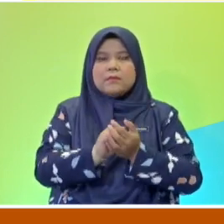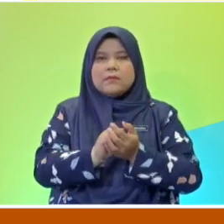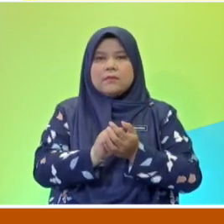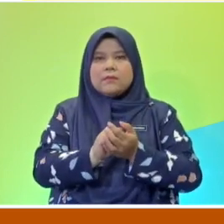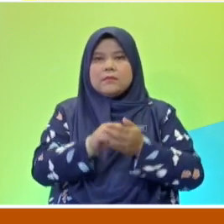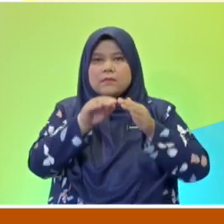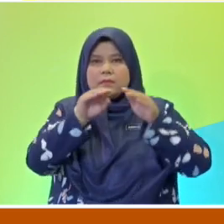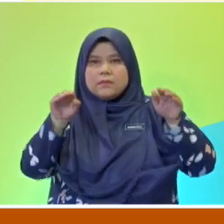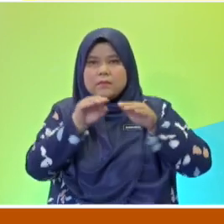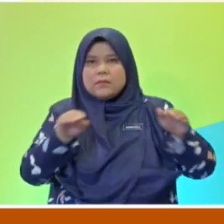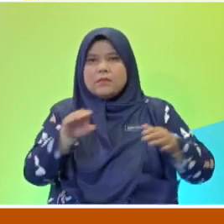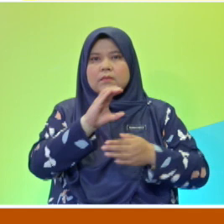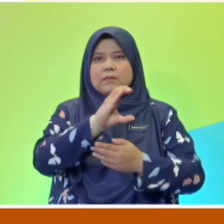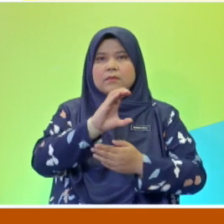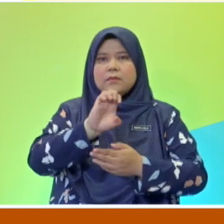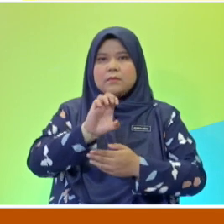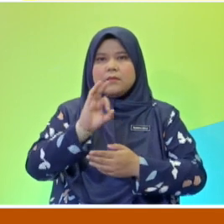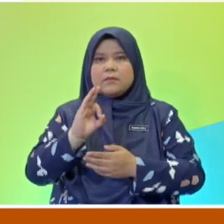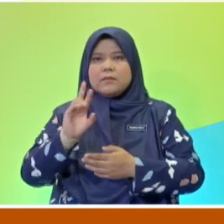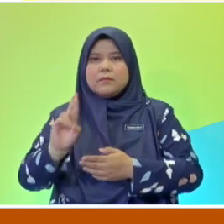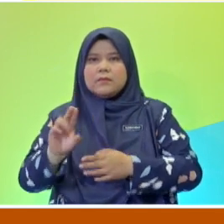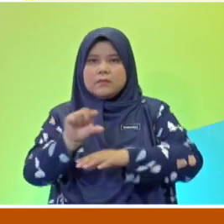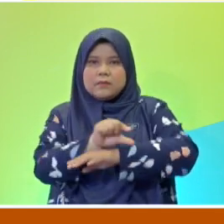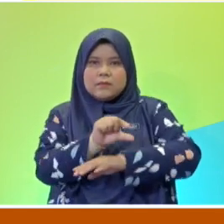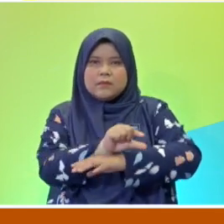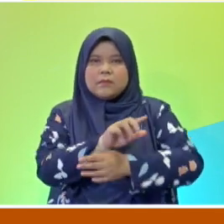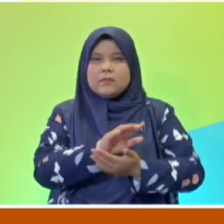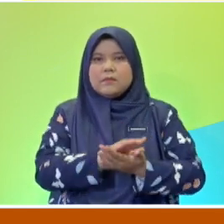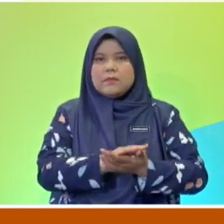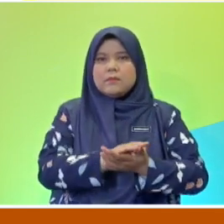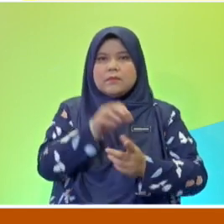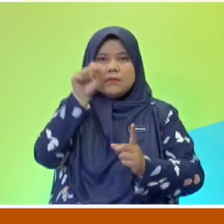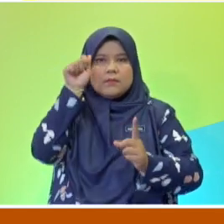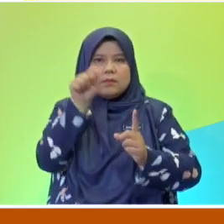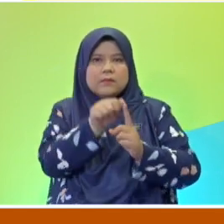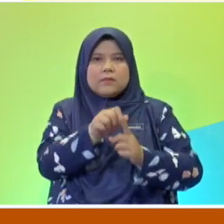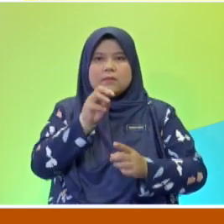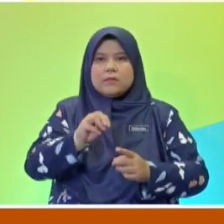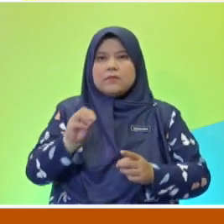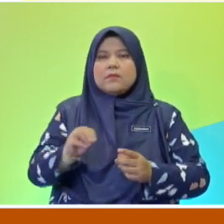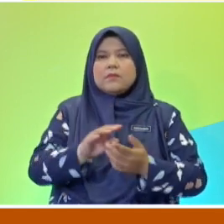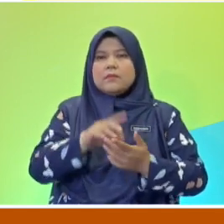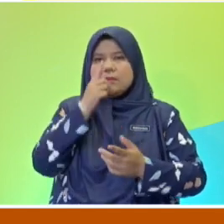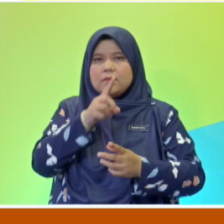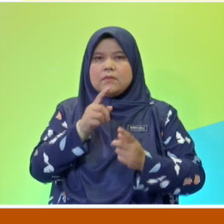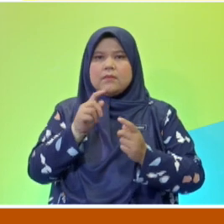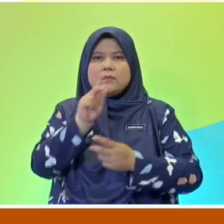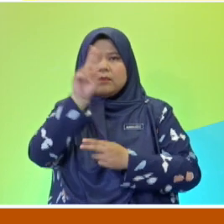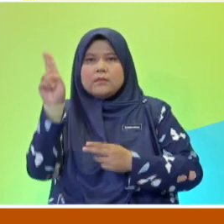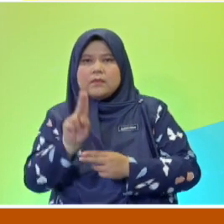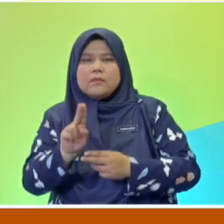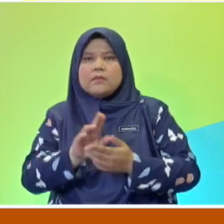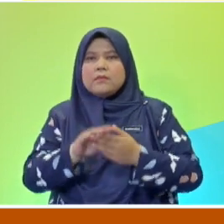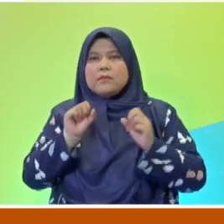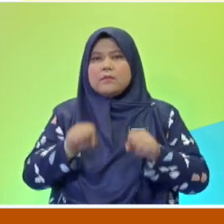aligned with the CEFR. Okay, the assessment objective is aimed for the students to test the students' ability to